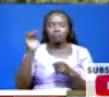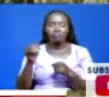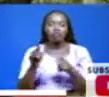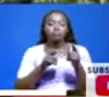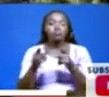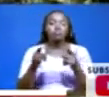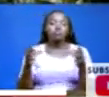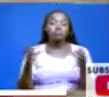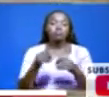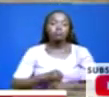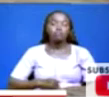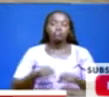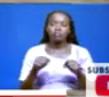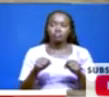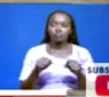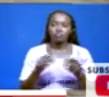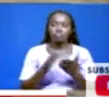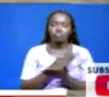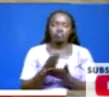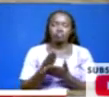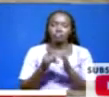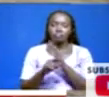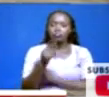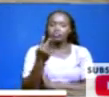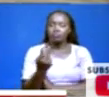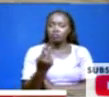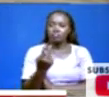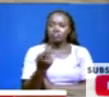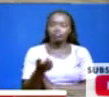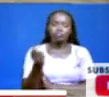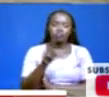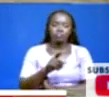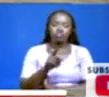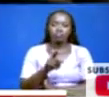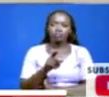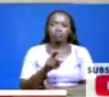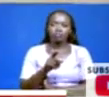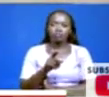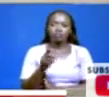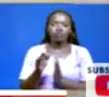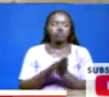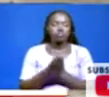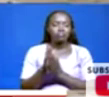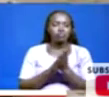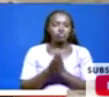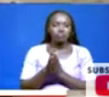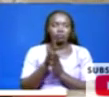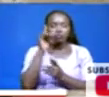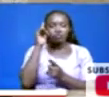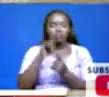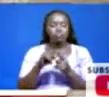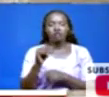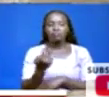Rally Chairman Joy Ghosh confirmed entries of the two legends, adding that their return will add the much-needed zest to the main Safari Classic event